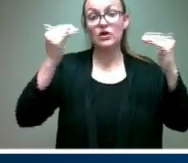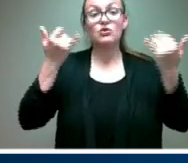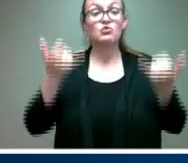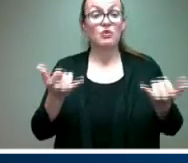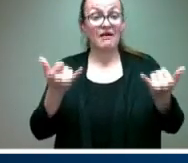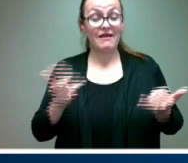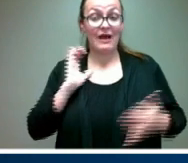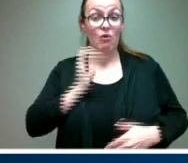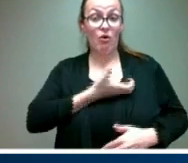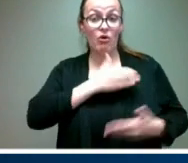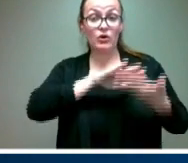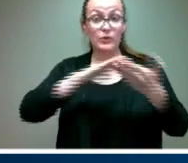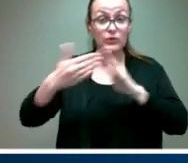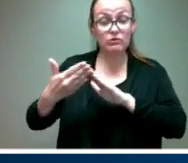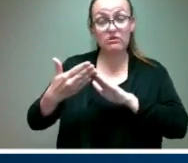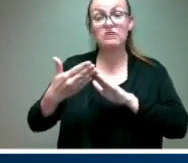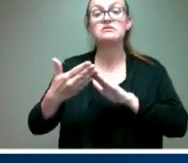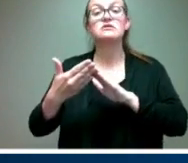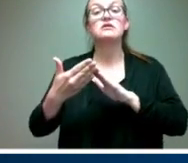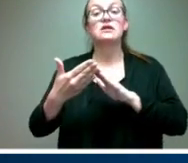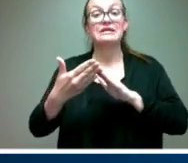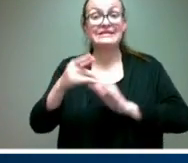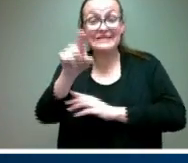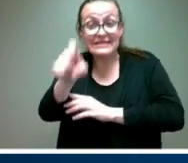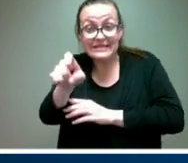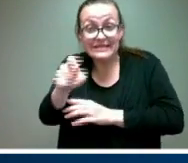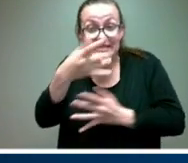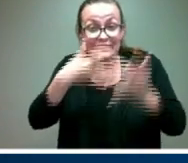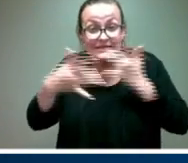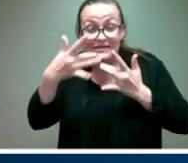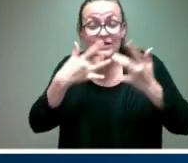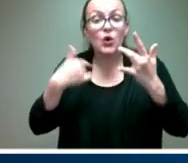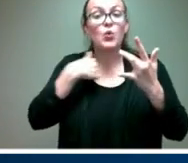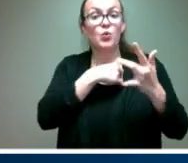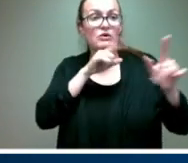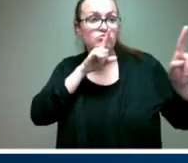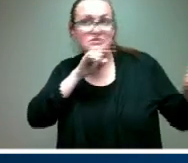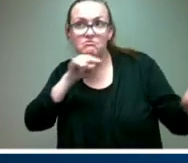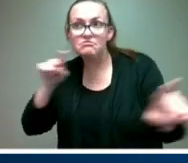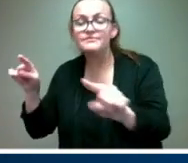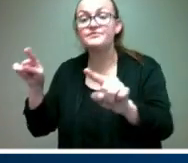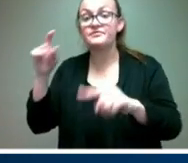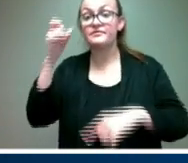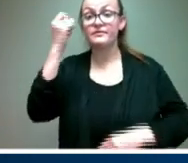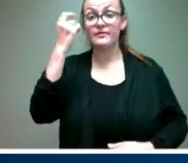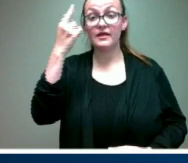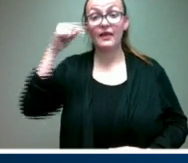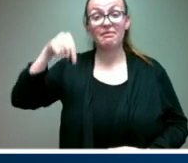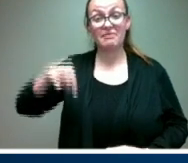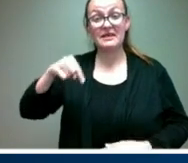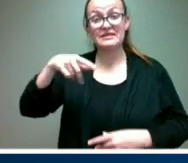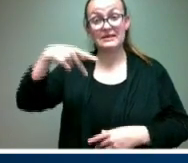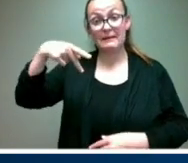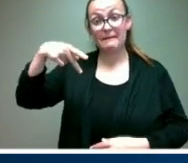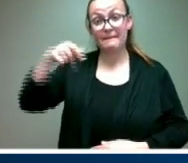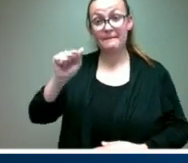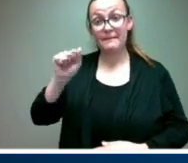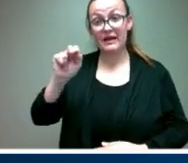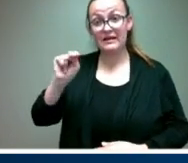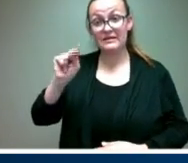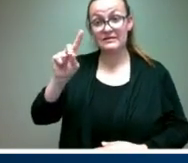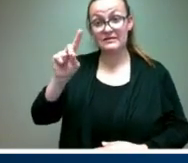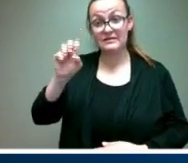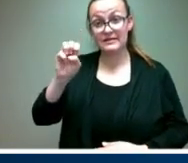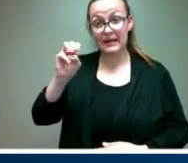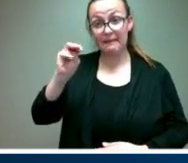communities need. And I think although this pandemic is horrible, it is helping us set the stage